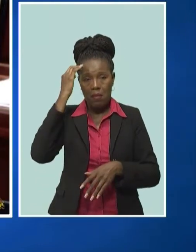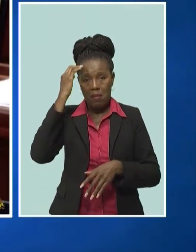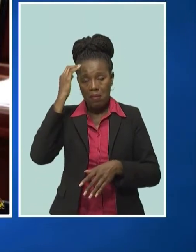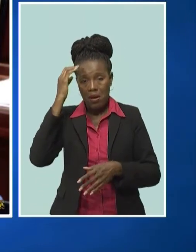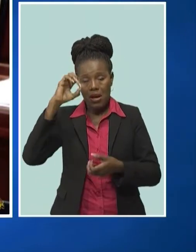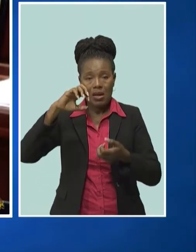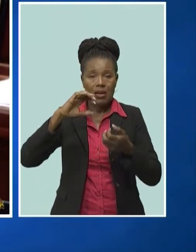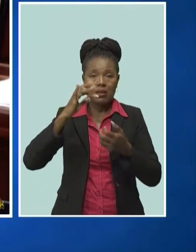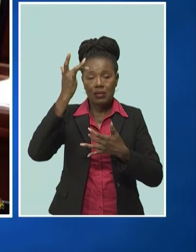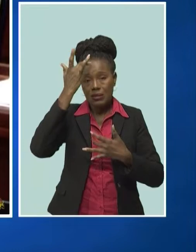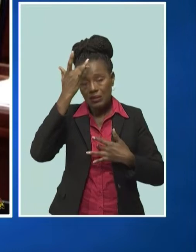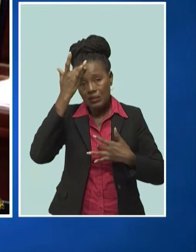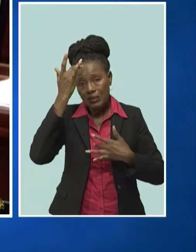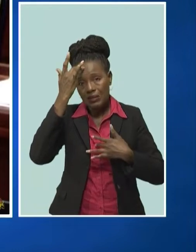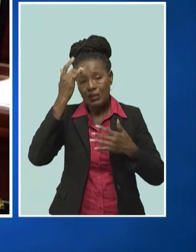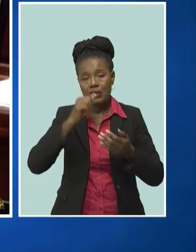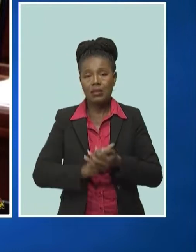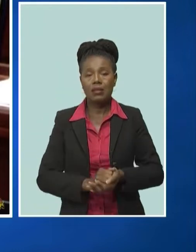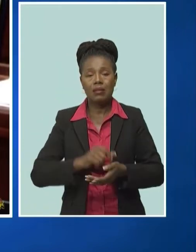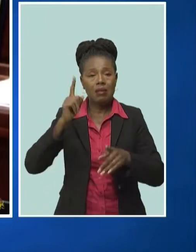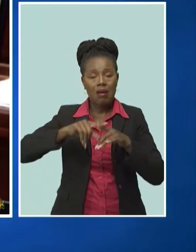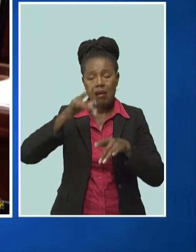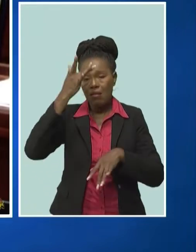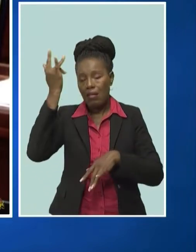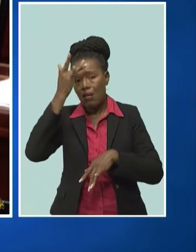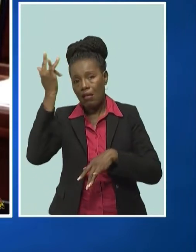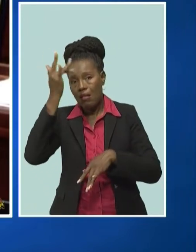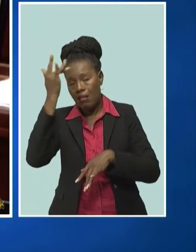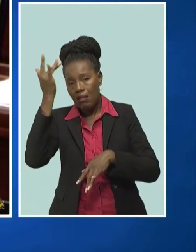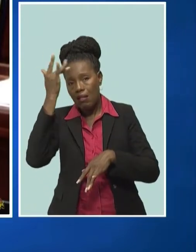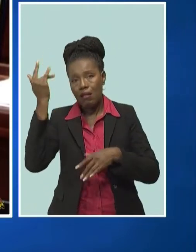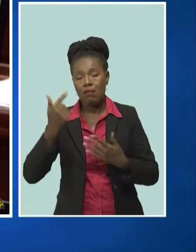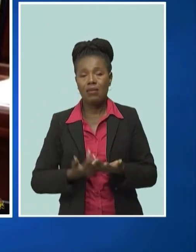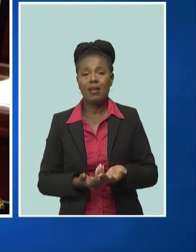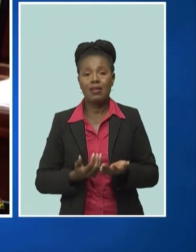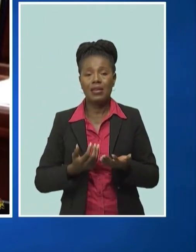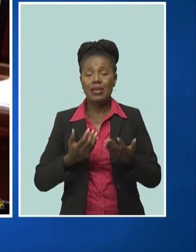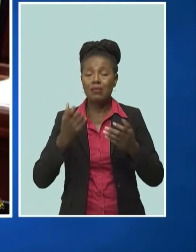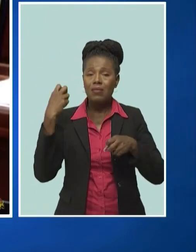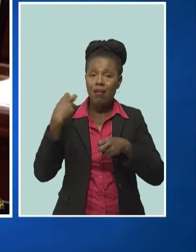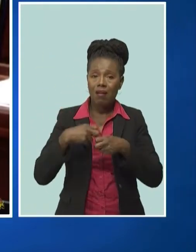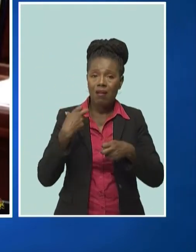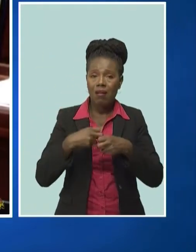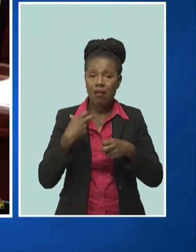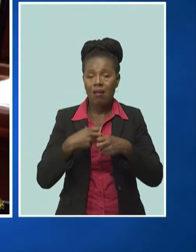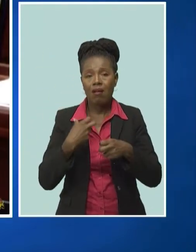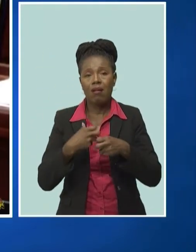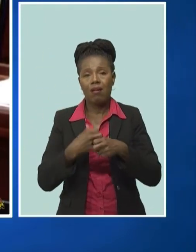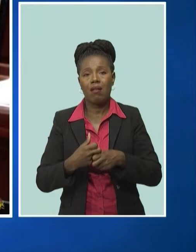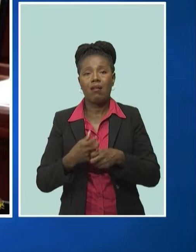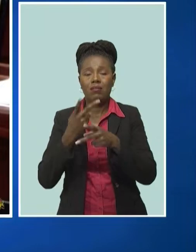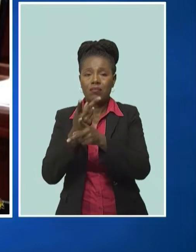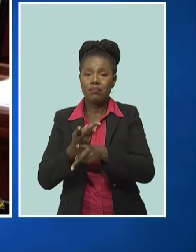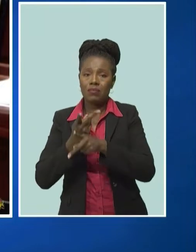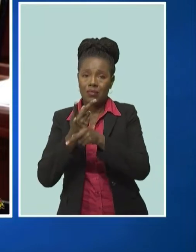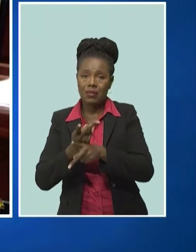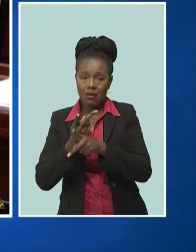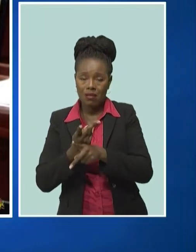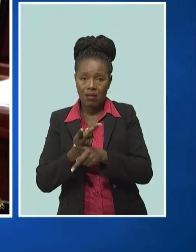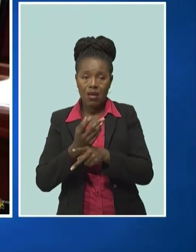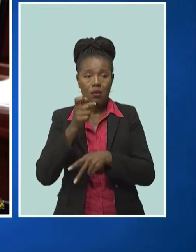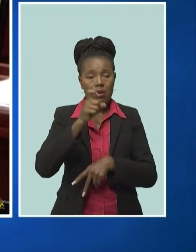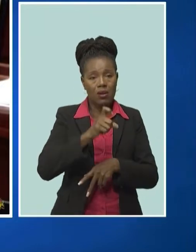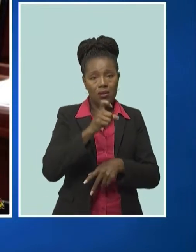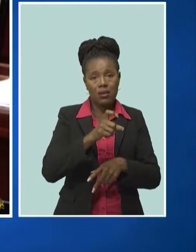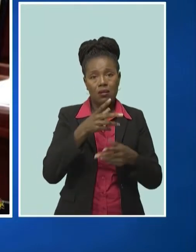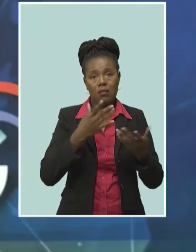age diseases that come as a consequence of aging, that it becomes very difficult to deal with. And we have to find a way to help families deal with